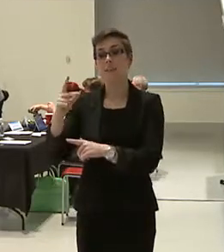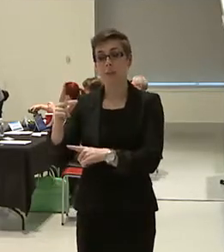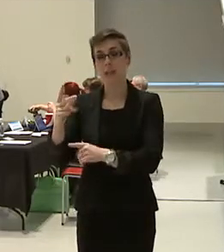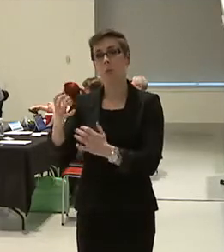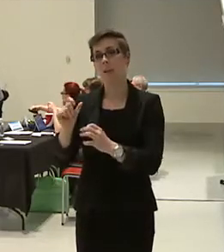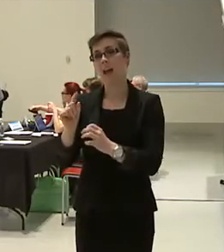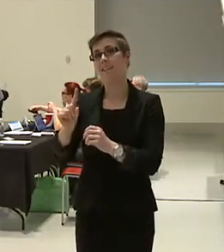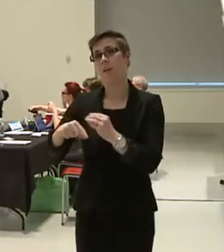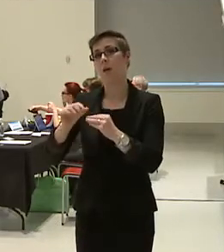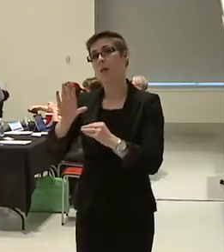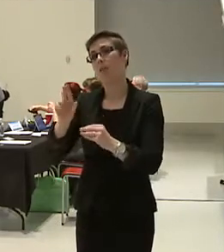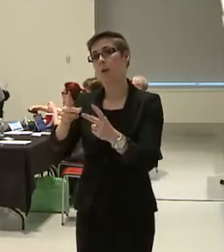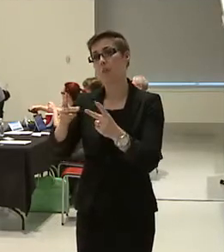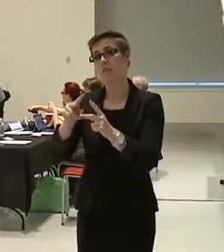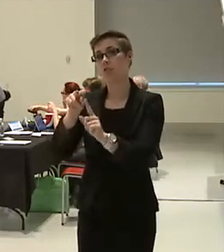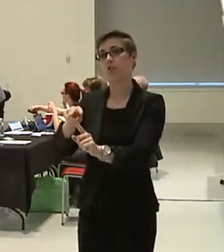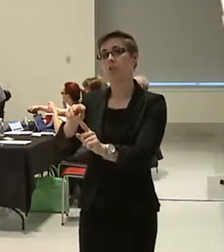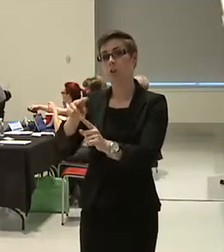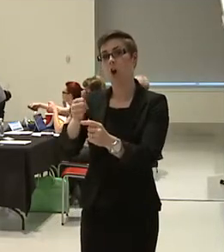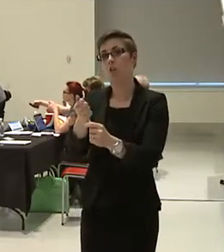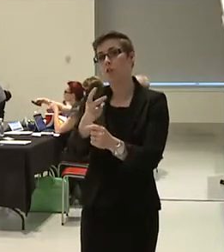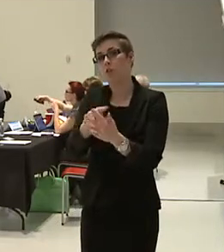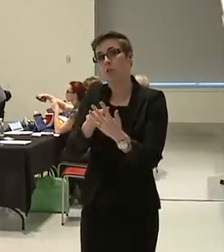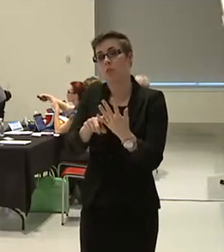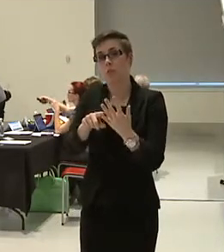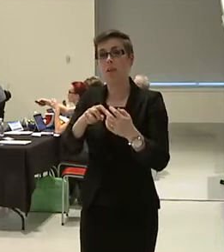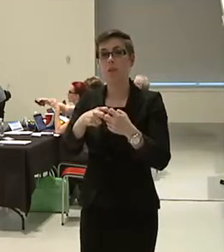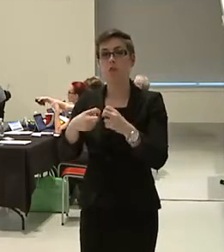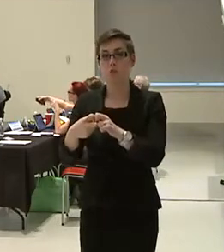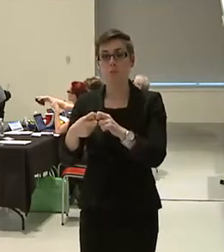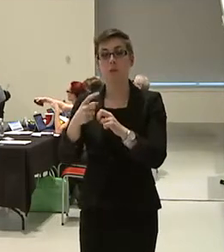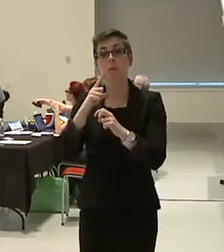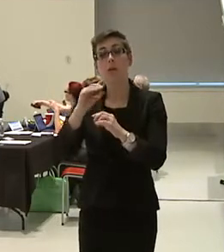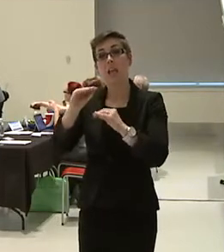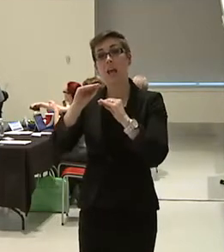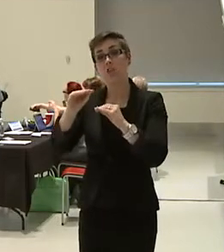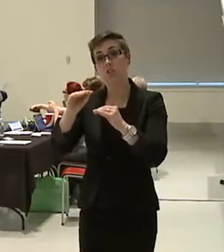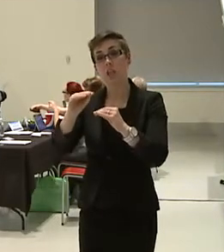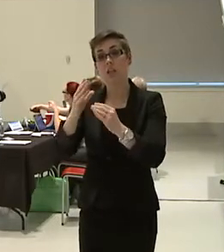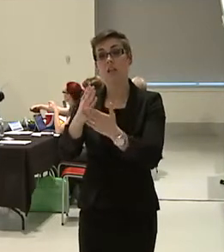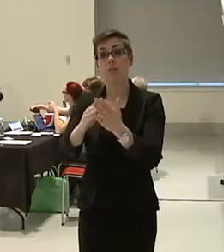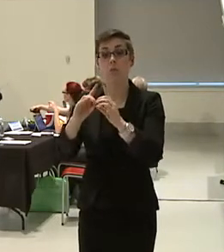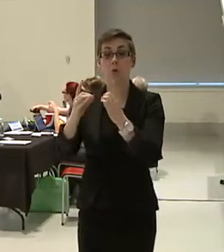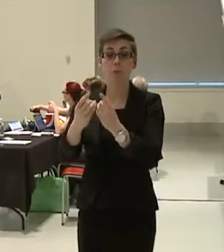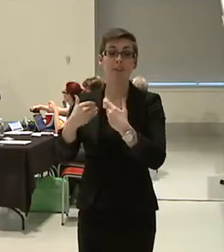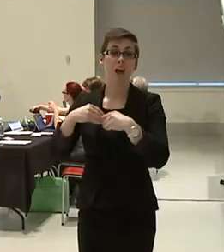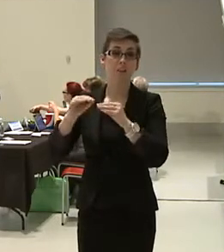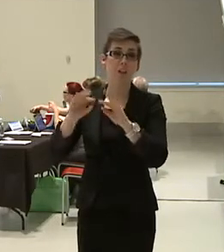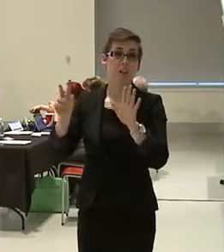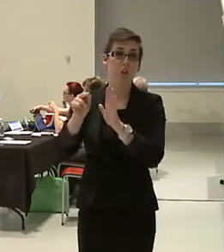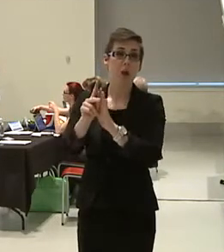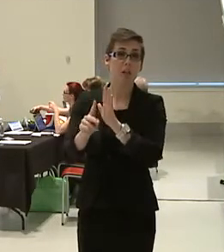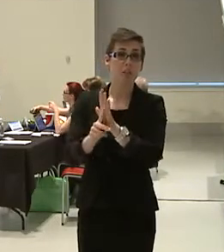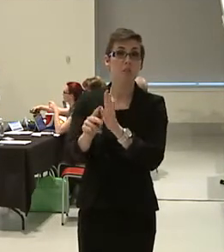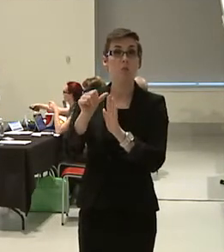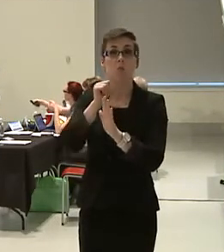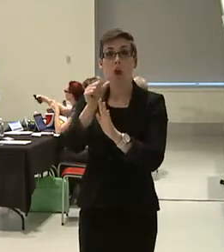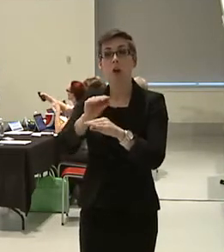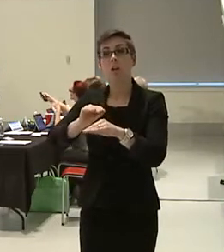issues. This question of educating departments or having clear policies to not